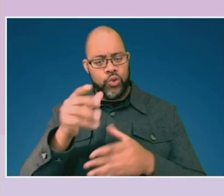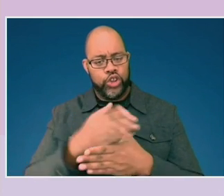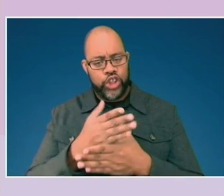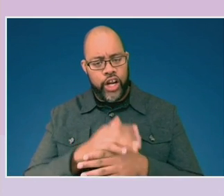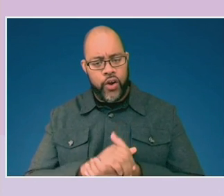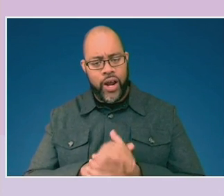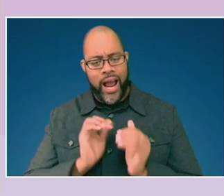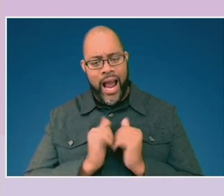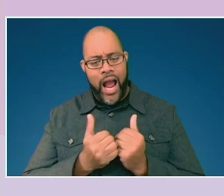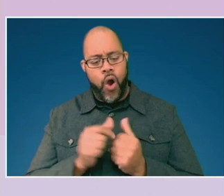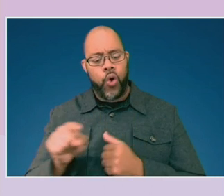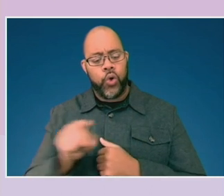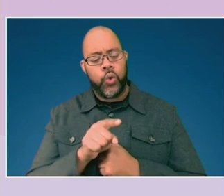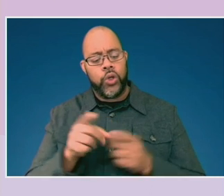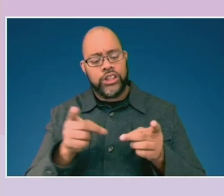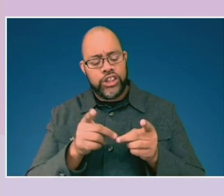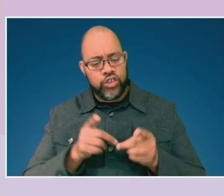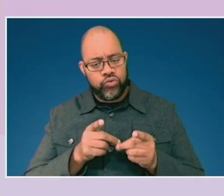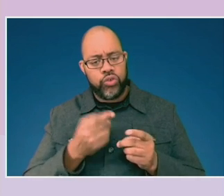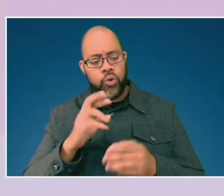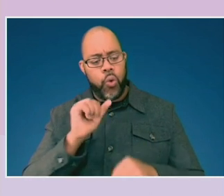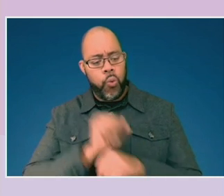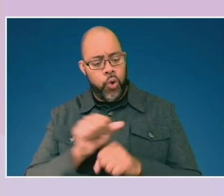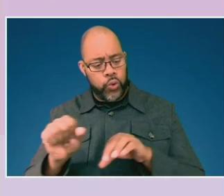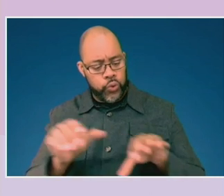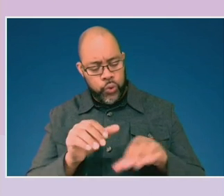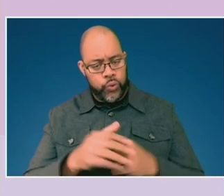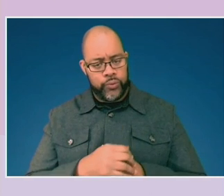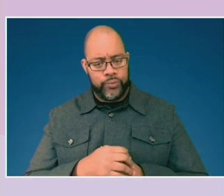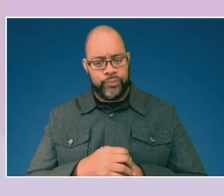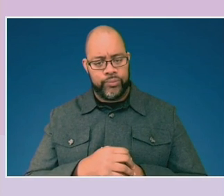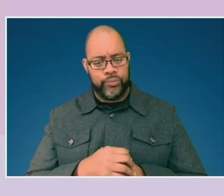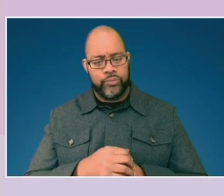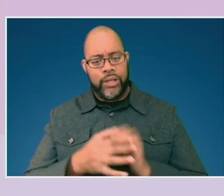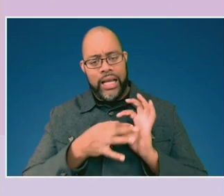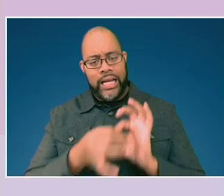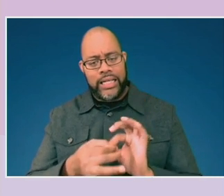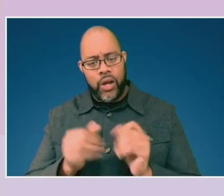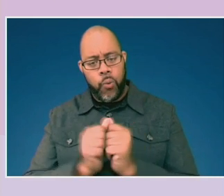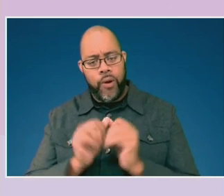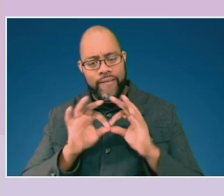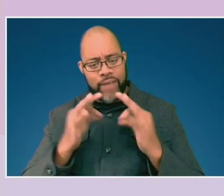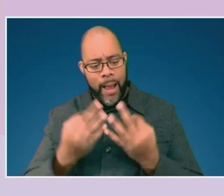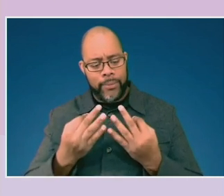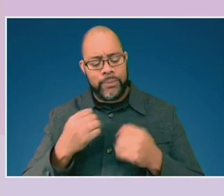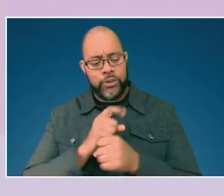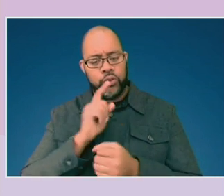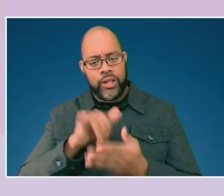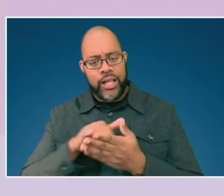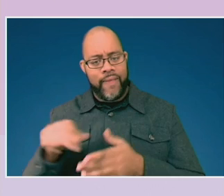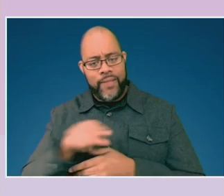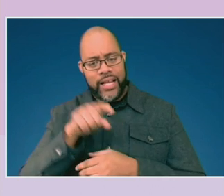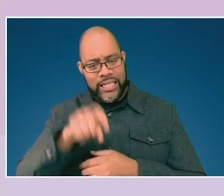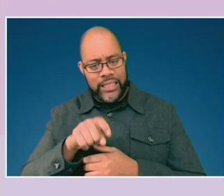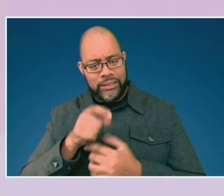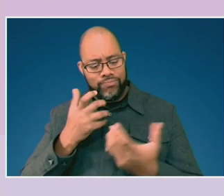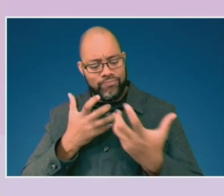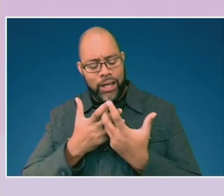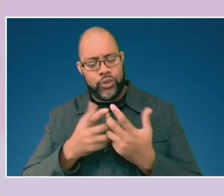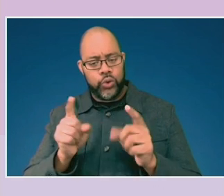how your district or the work that you've done is connecting with families to ensure that their needs are met as